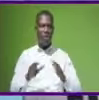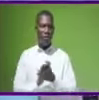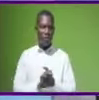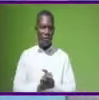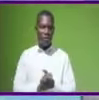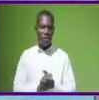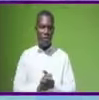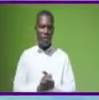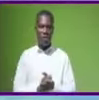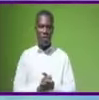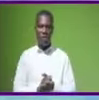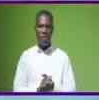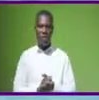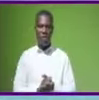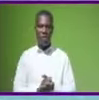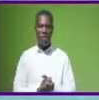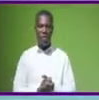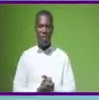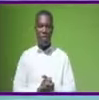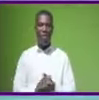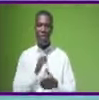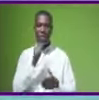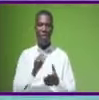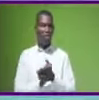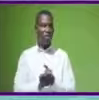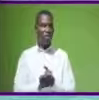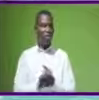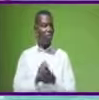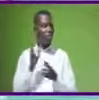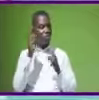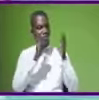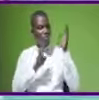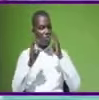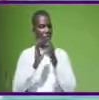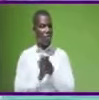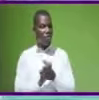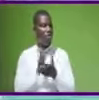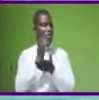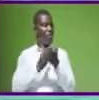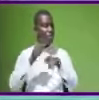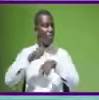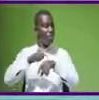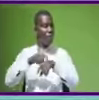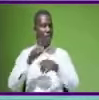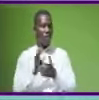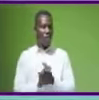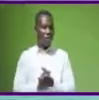yam enye bo apa na eto de bia